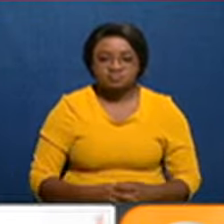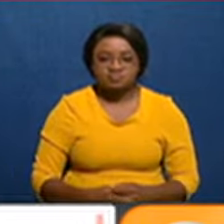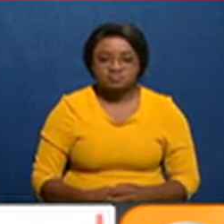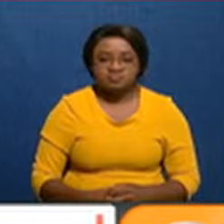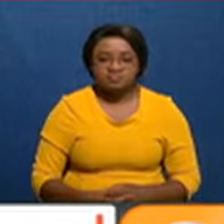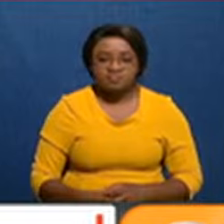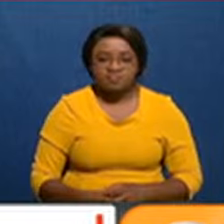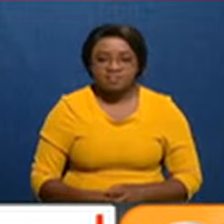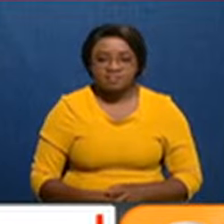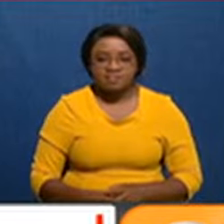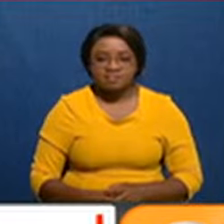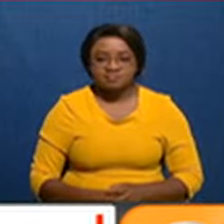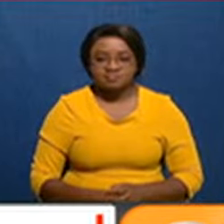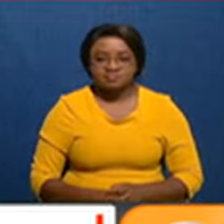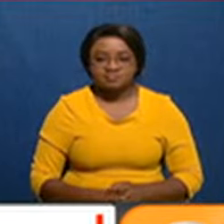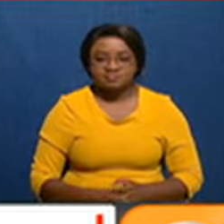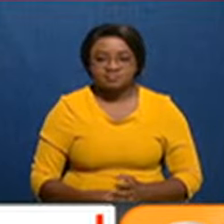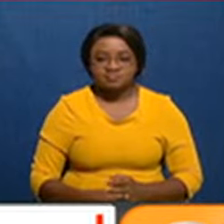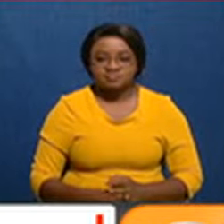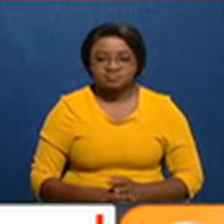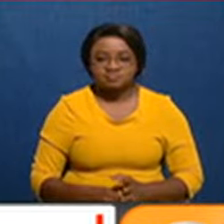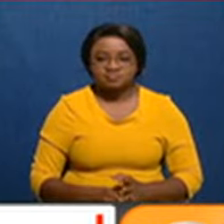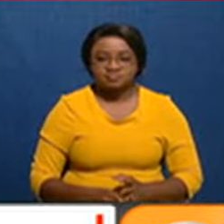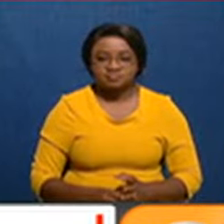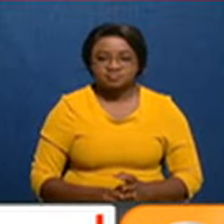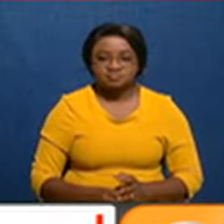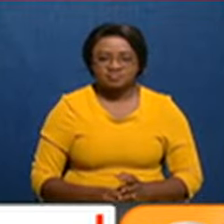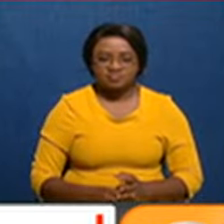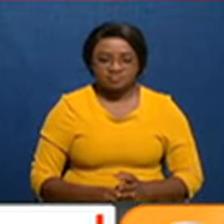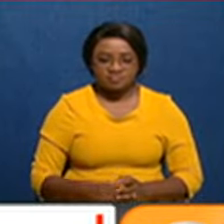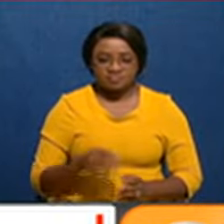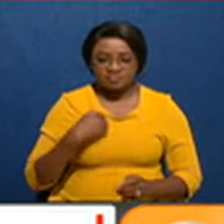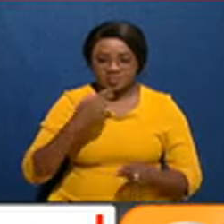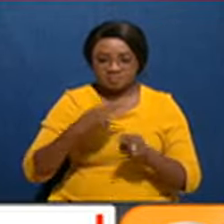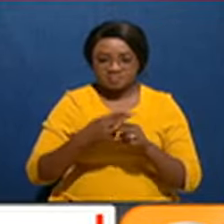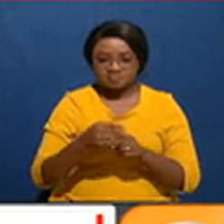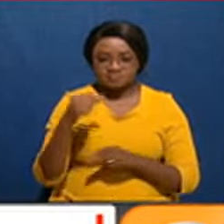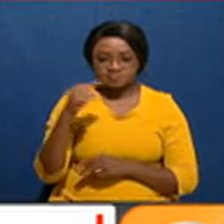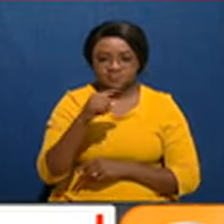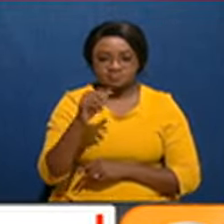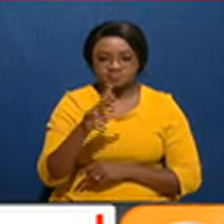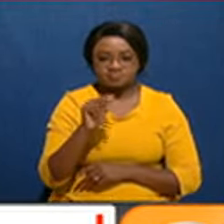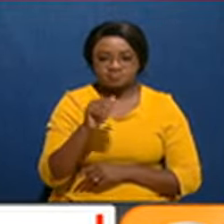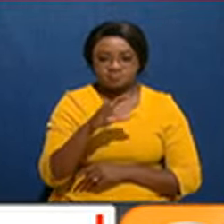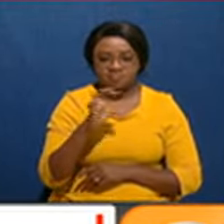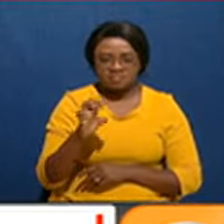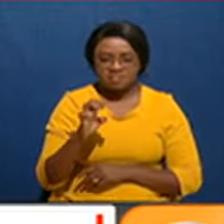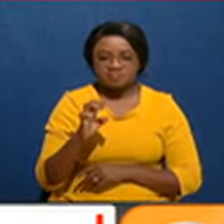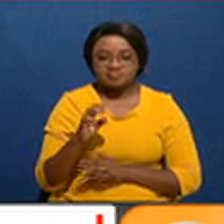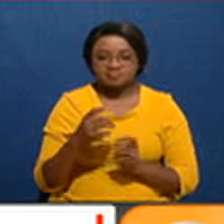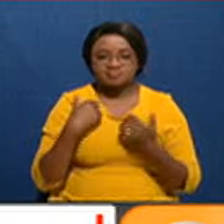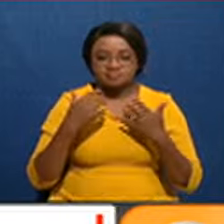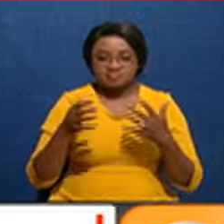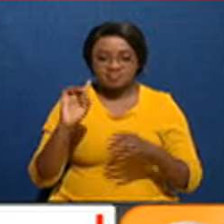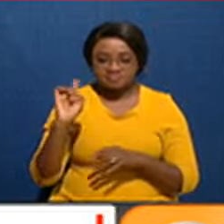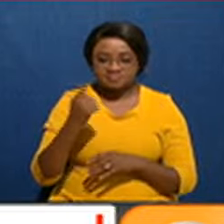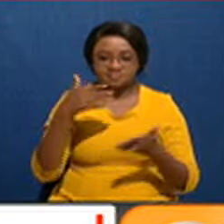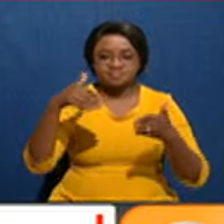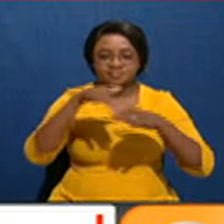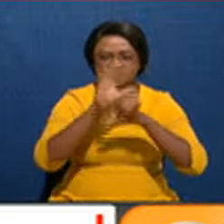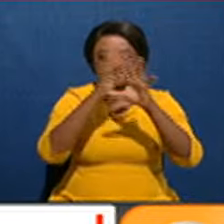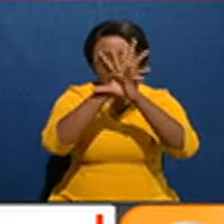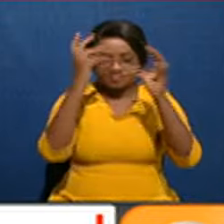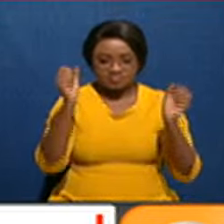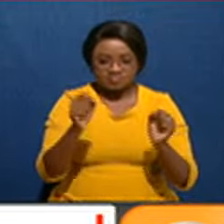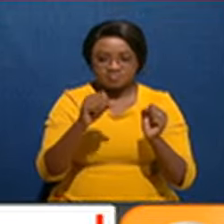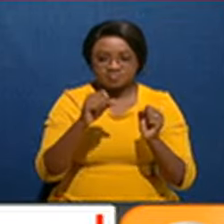I hope I can introduce myself. Yes, please. My name is Engineer Grace Mothoni Kagondo. I'm currently serving as the first vice president of the Institution of Engineers